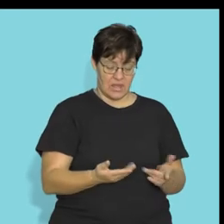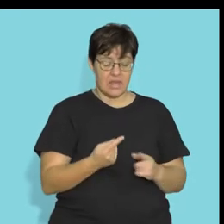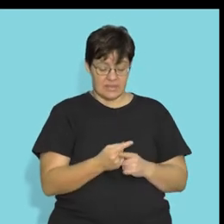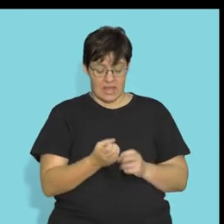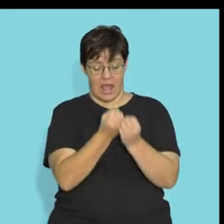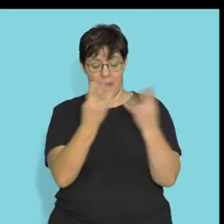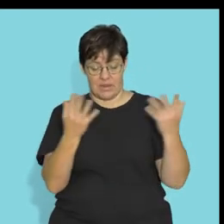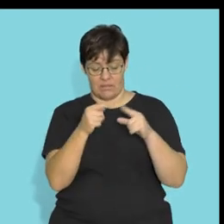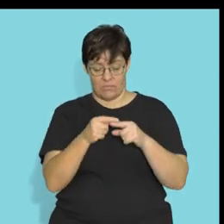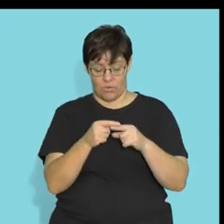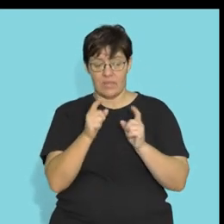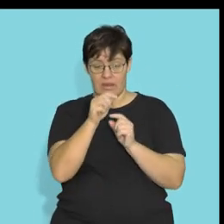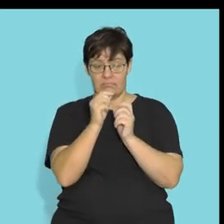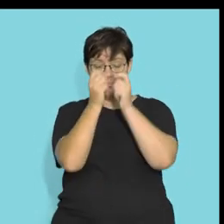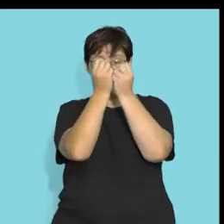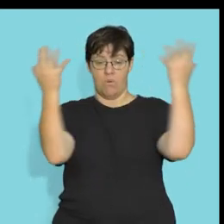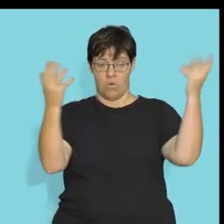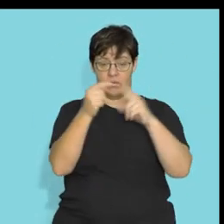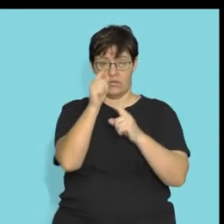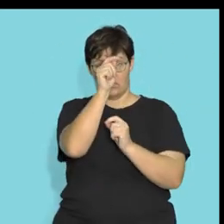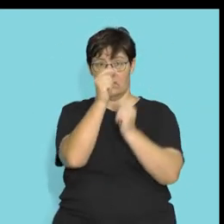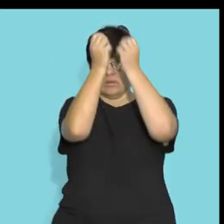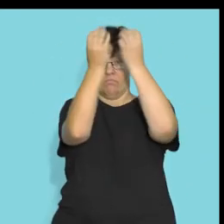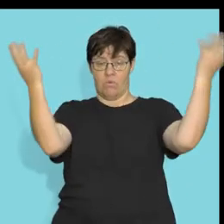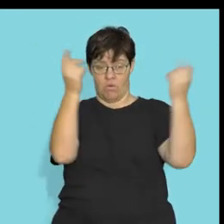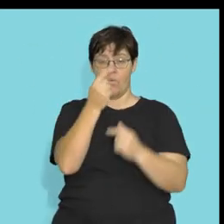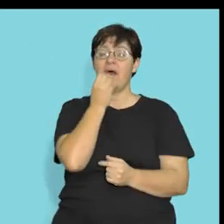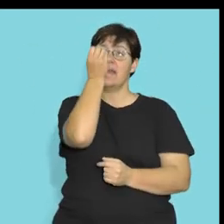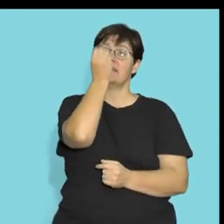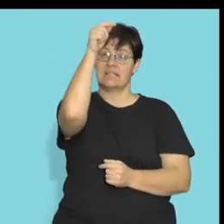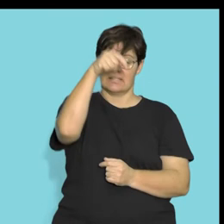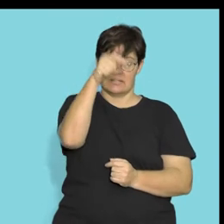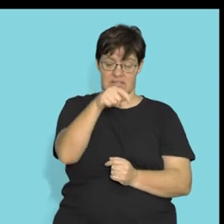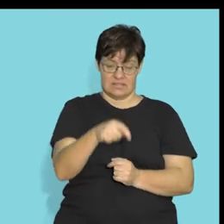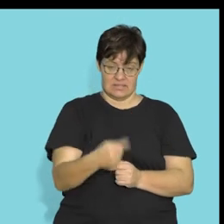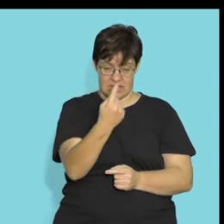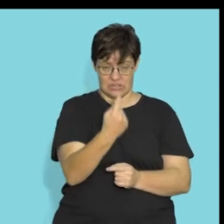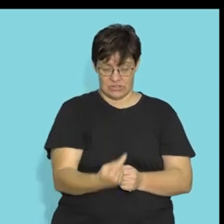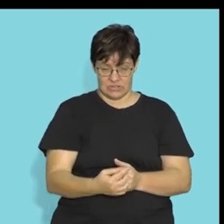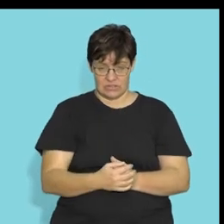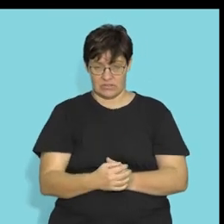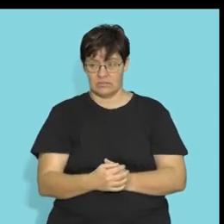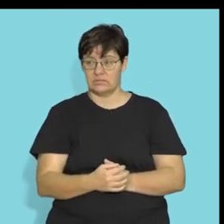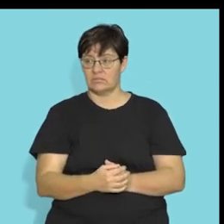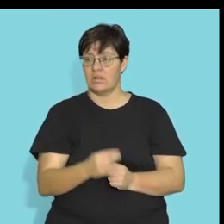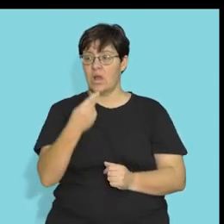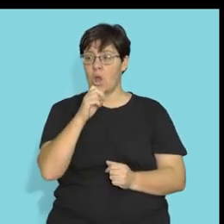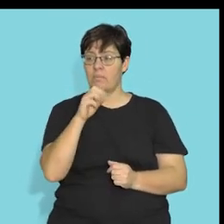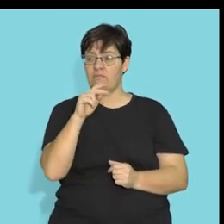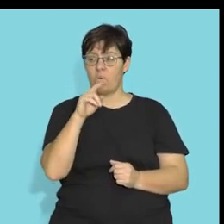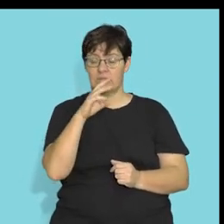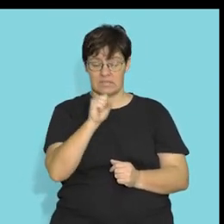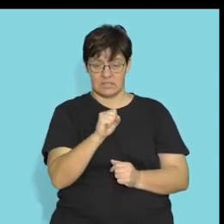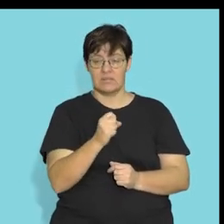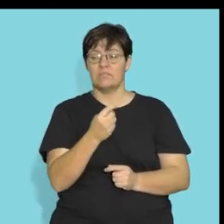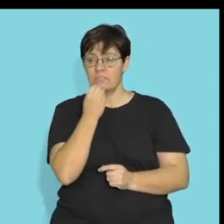a number of different parasites or individuals that feed off each other. As I mentioned here, these herbivores are a source of